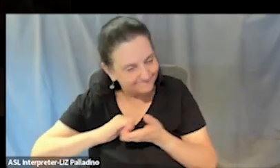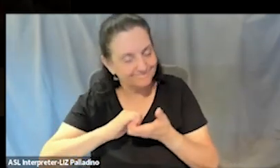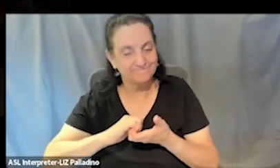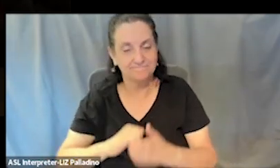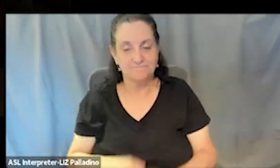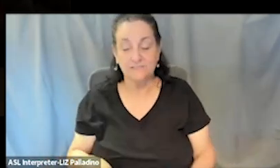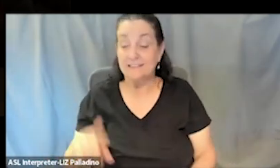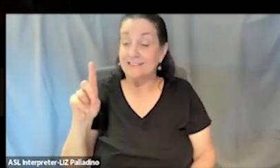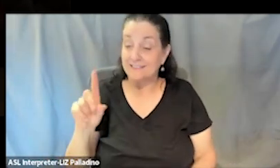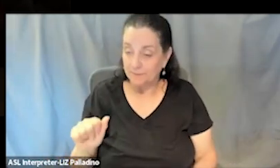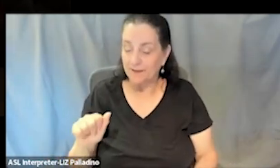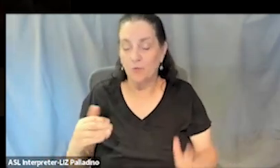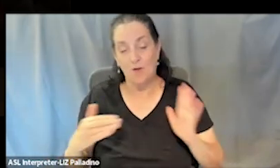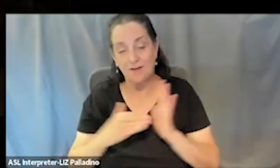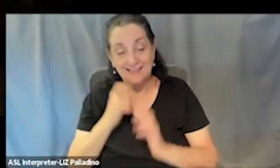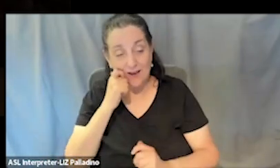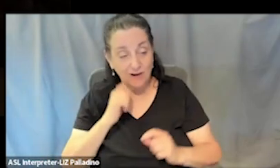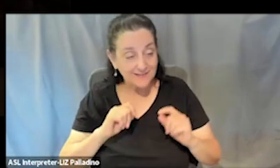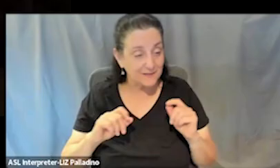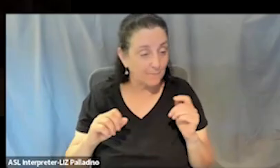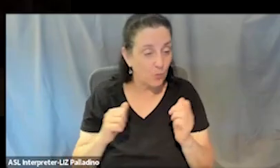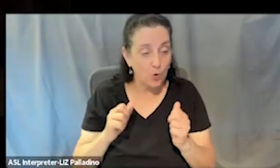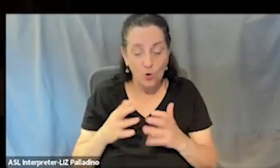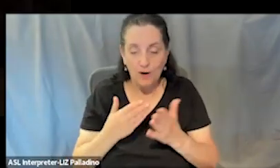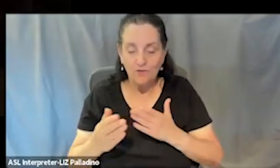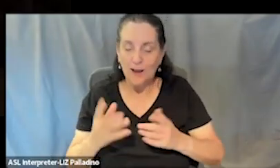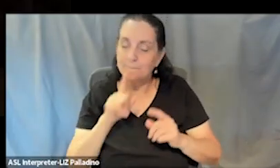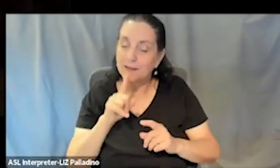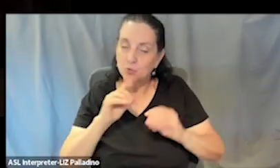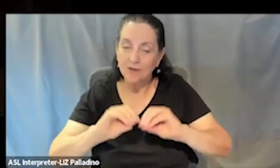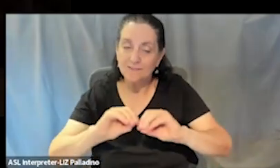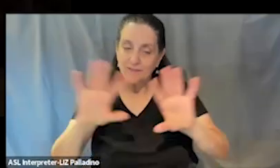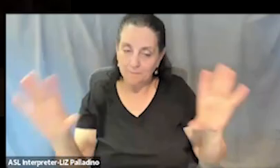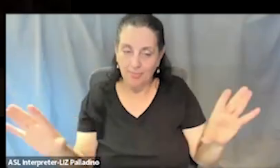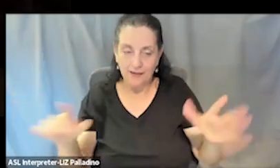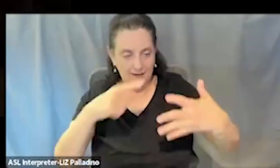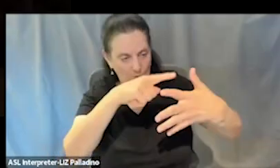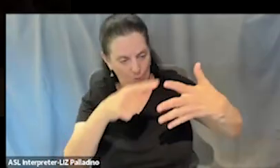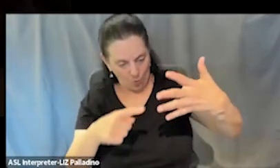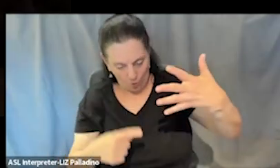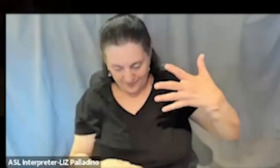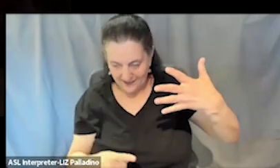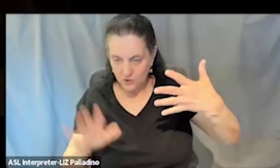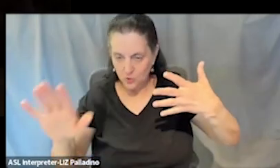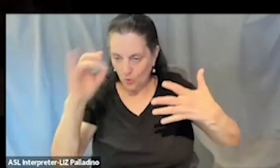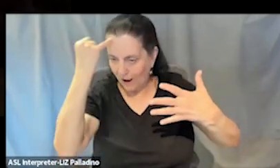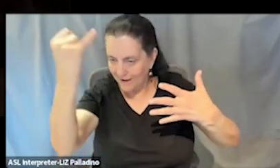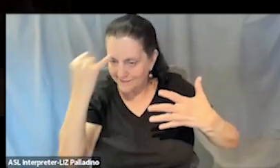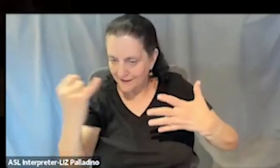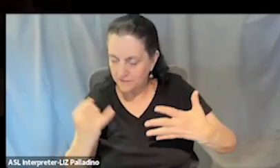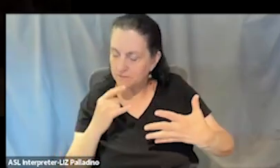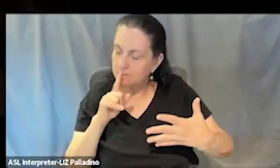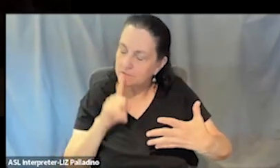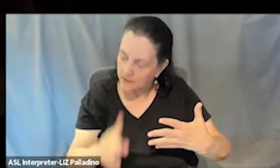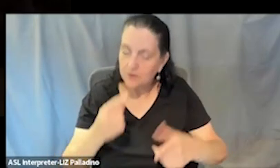disability justice, anti-racist, yep, visibility. These are great. This is your